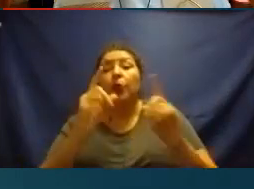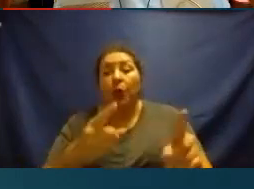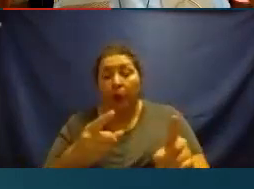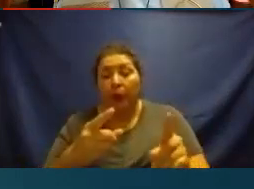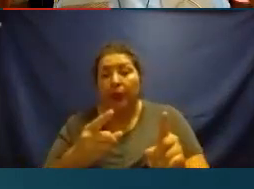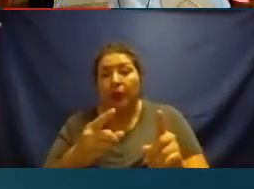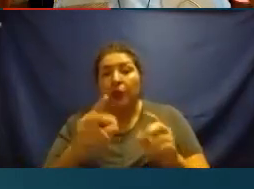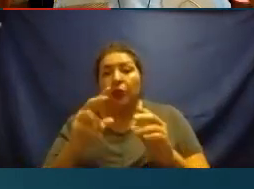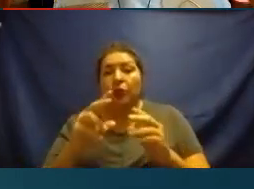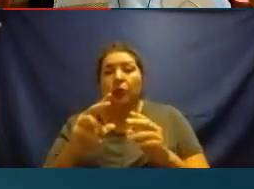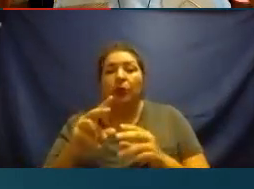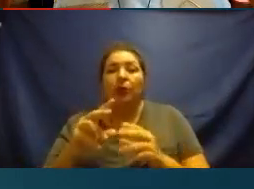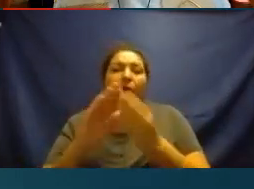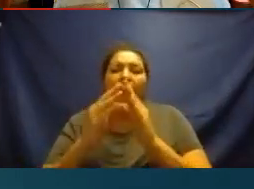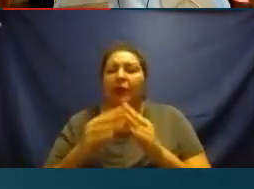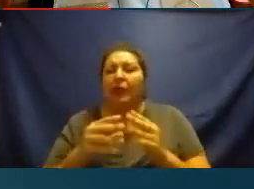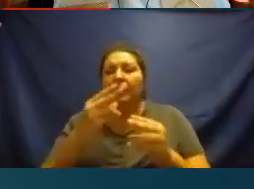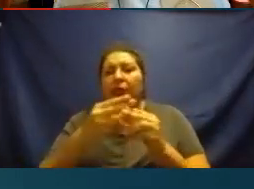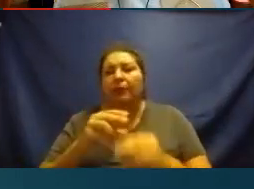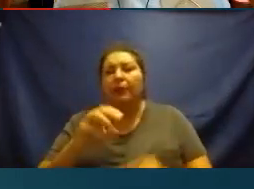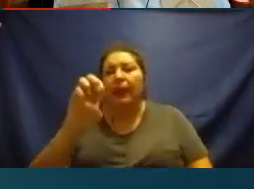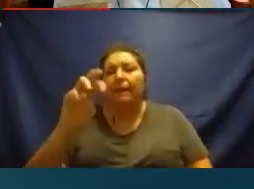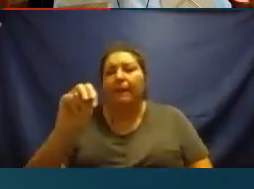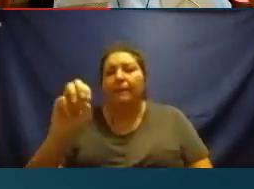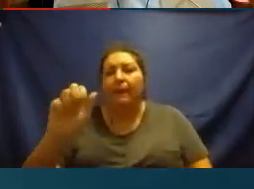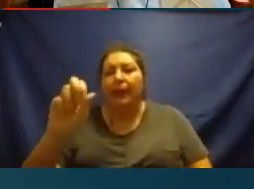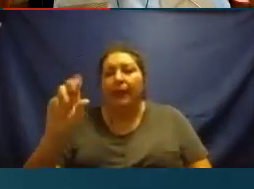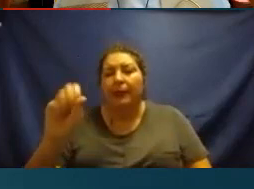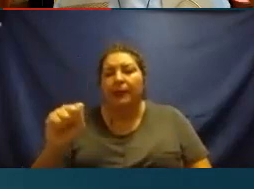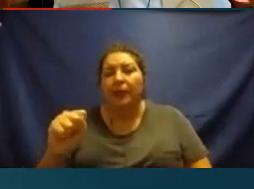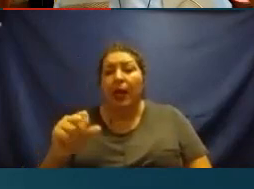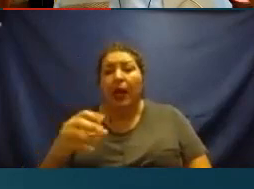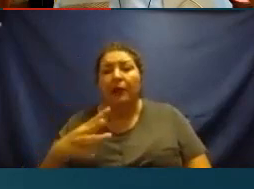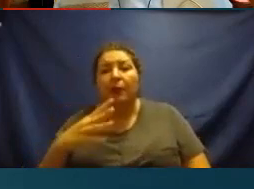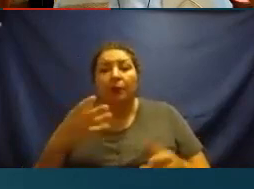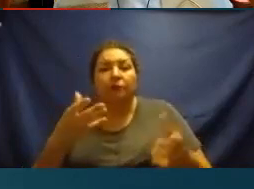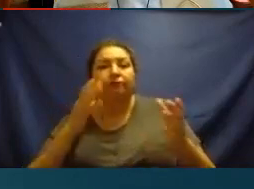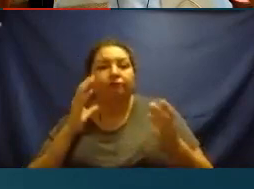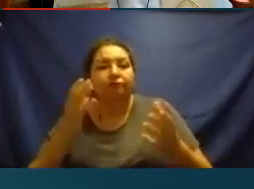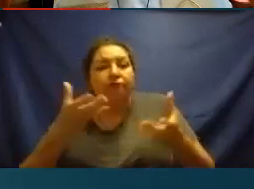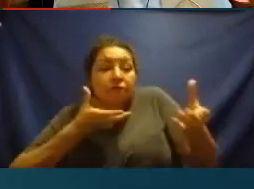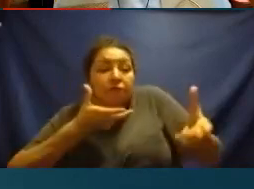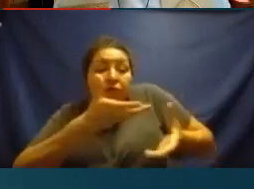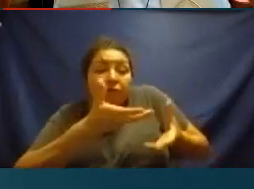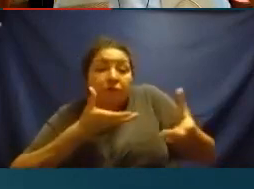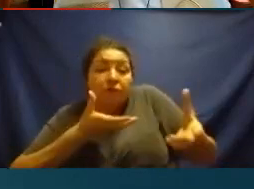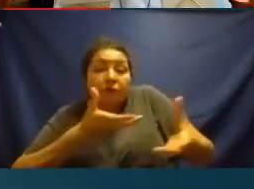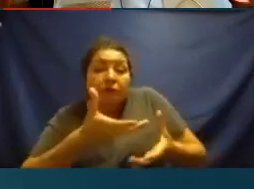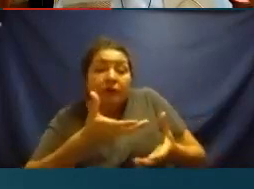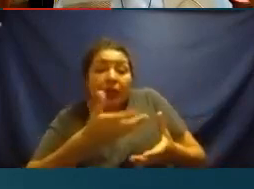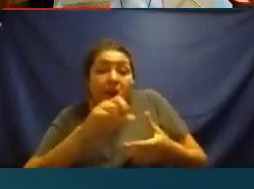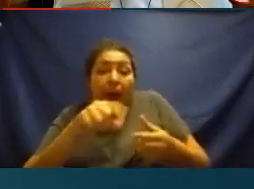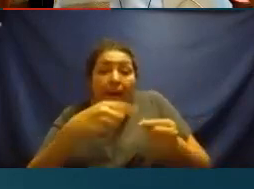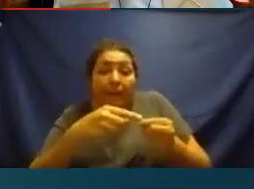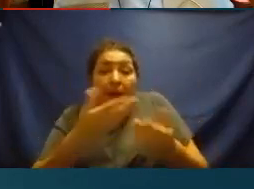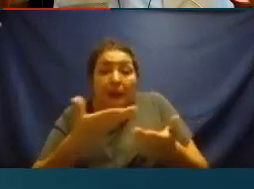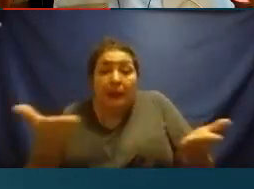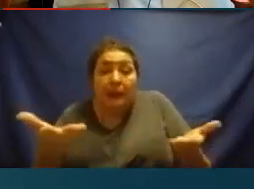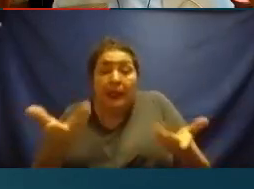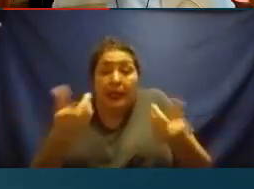about 7 miles from Jerusalem. And they were talking to each other about all these things that had happened. But when they